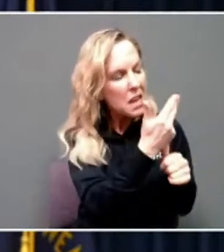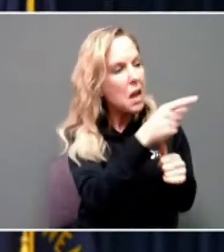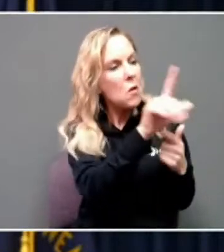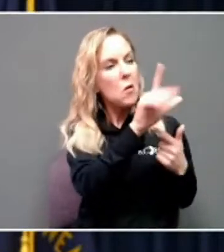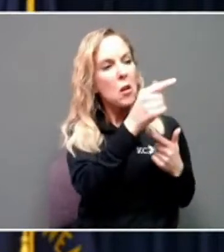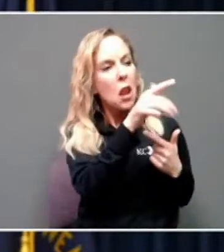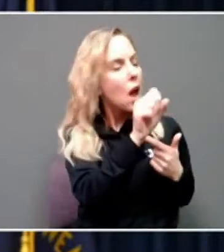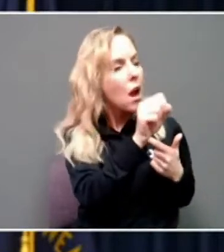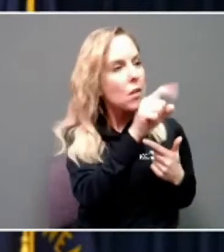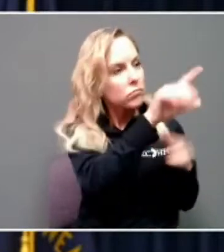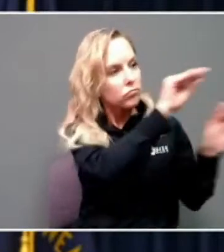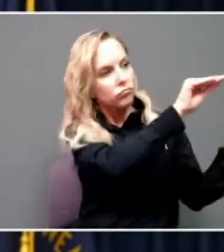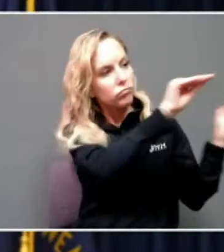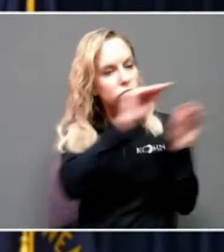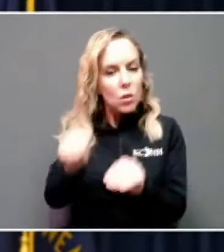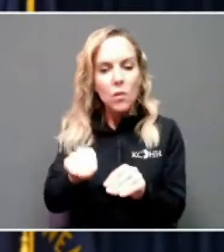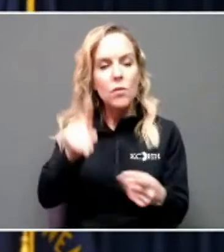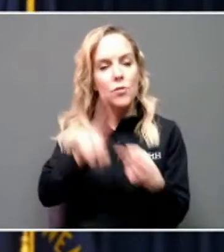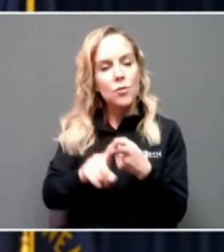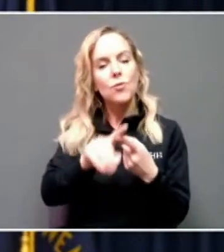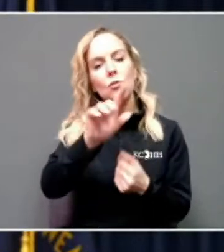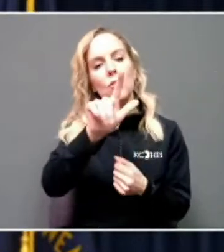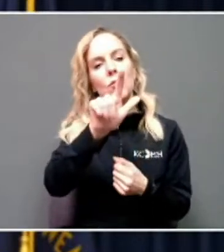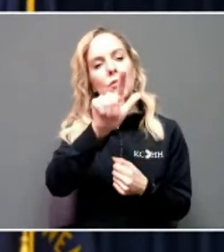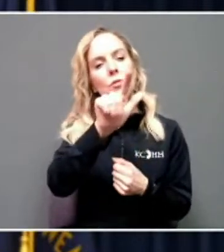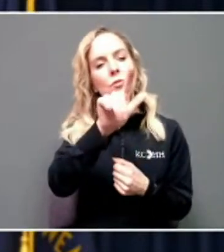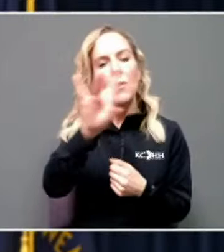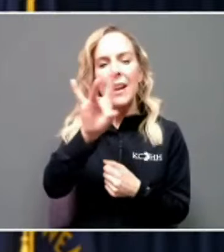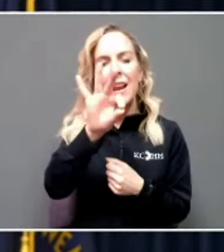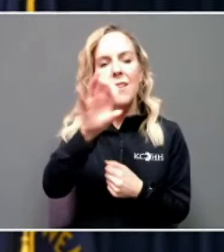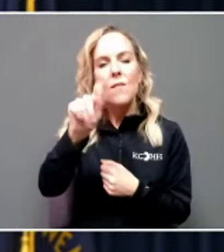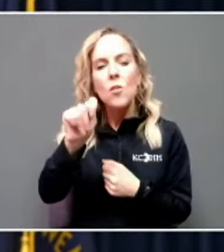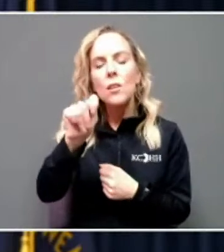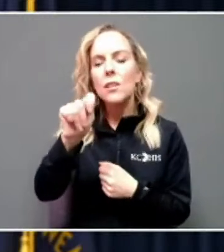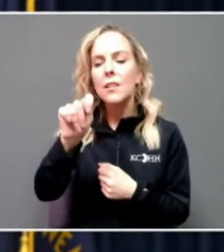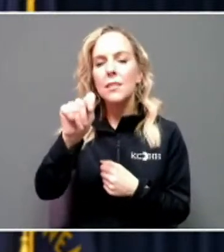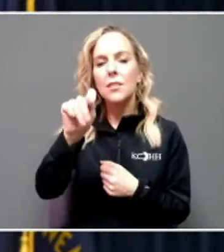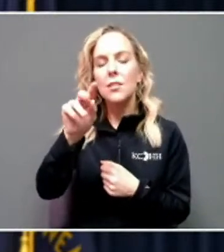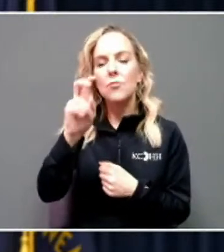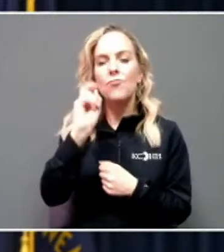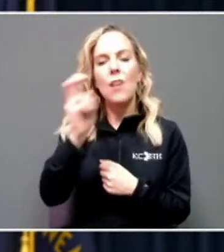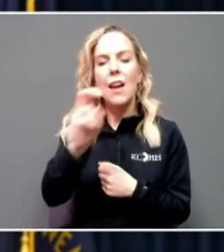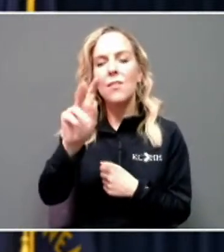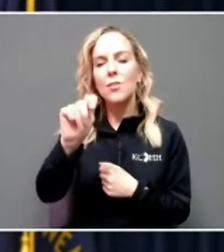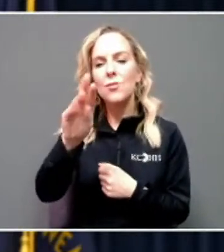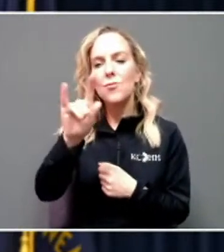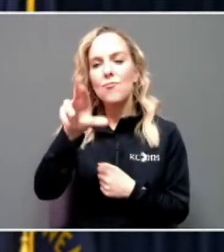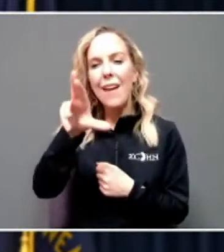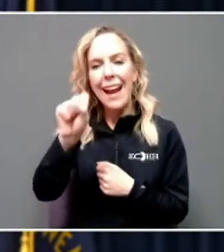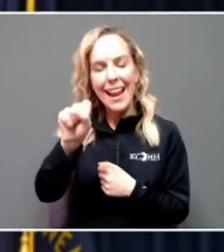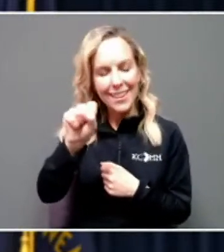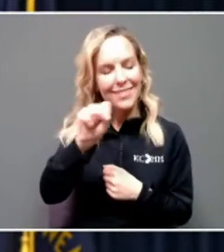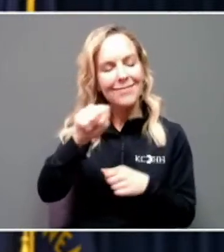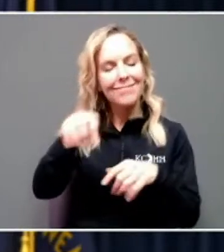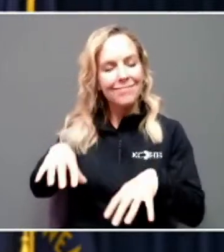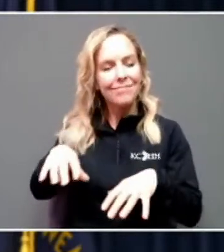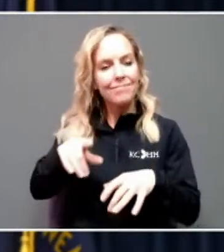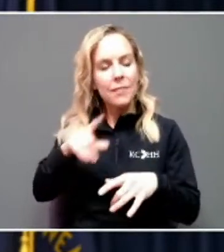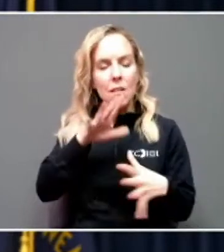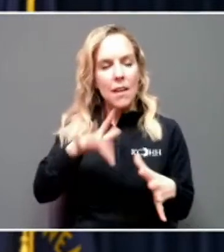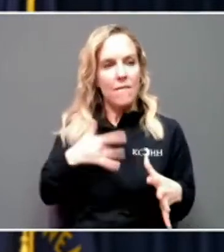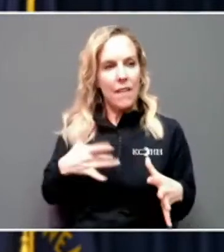foot travel trailers. The kids were beaming. You could see the families felt a sense of relief